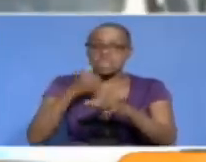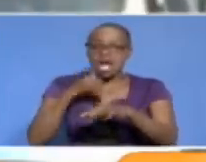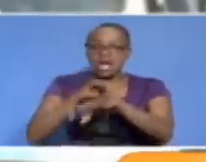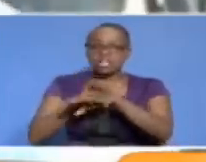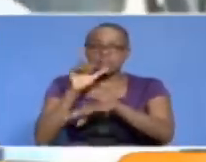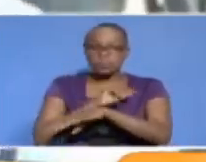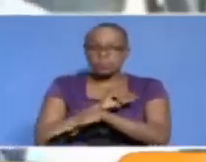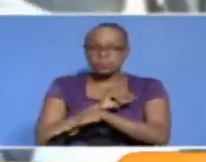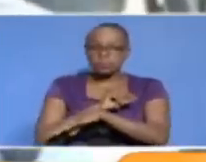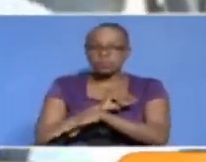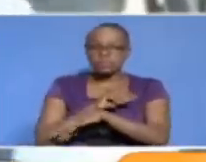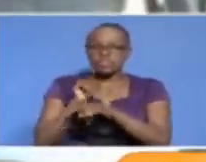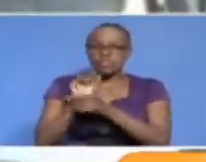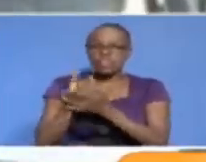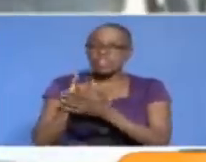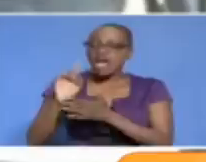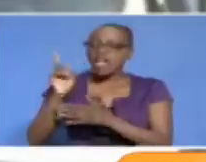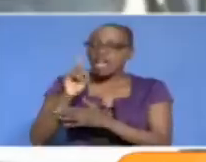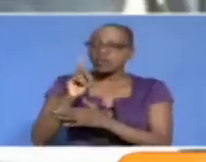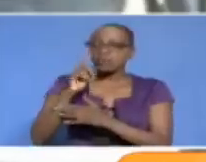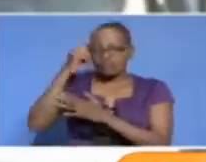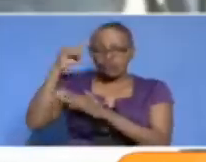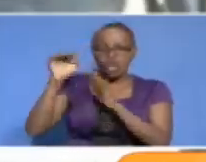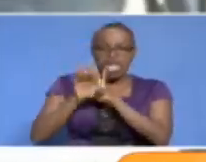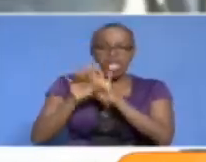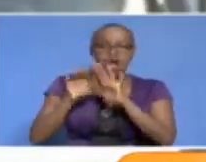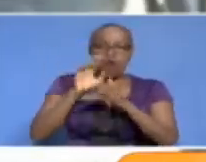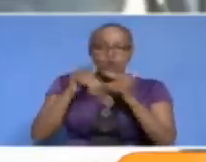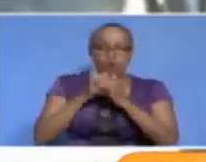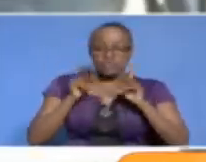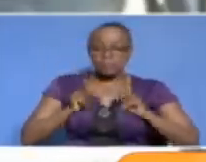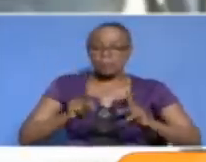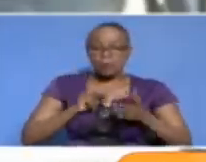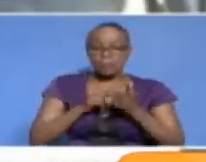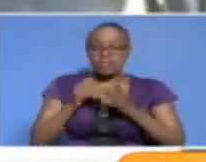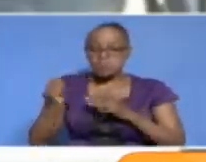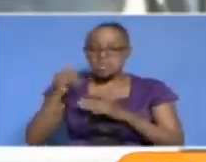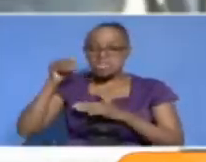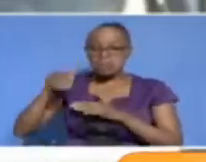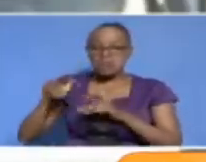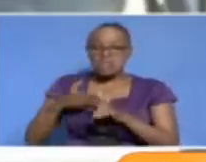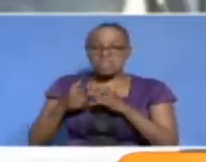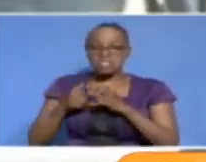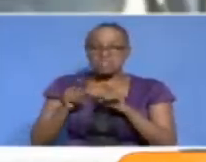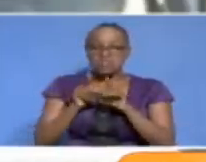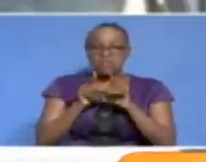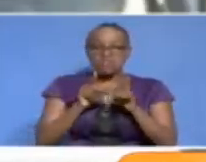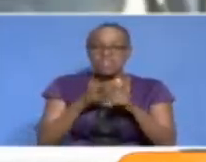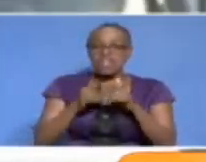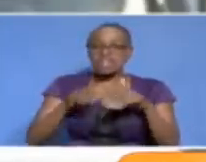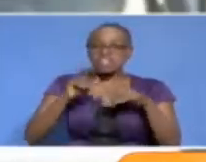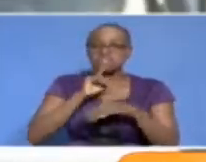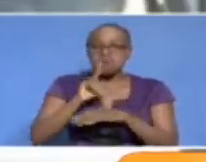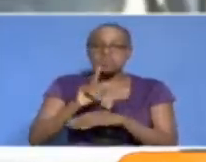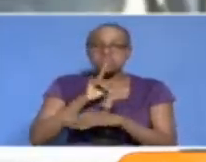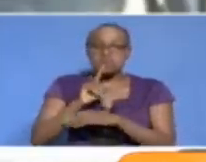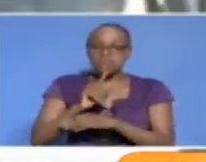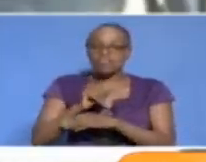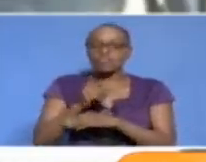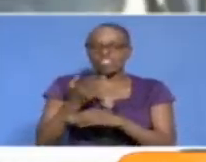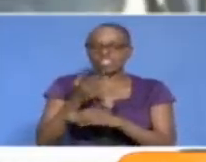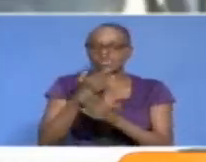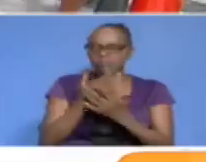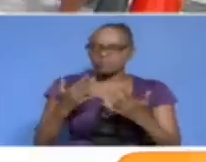Eh, ajue Nairobi di akina mtu. Eh, hiyo maneno ya kuamuka asubuhi ya na anatoa oda kwa mali ya